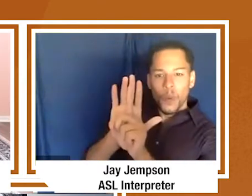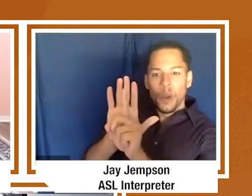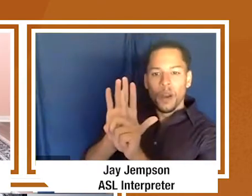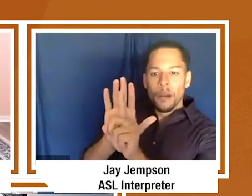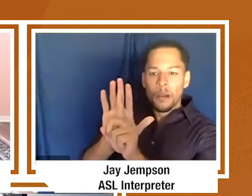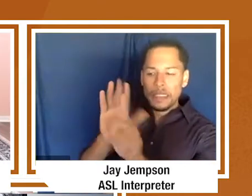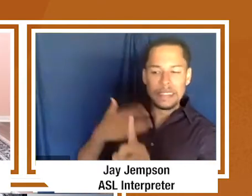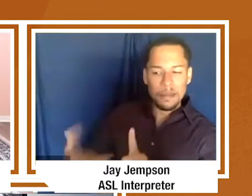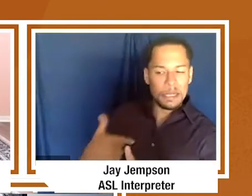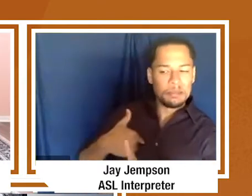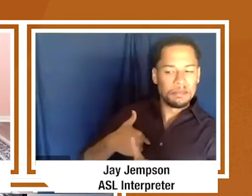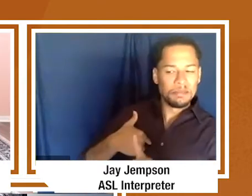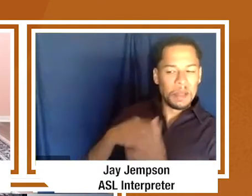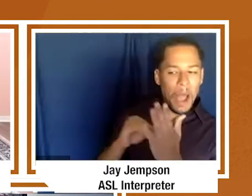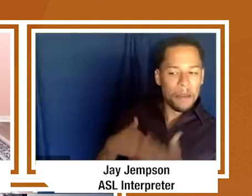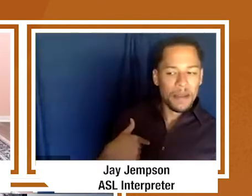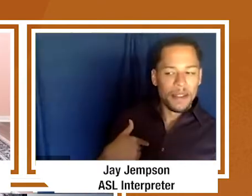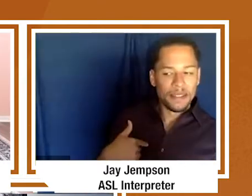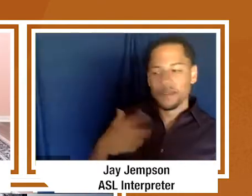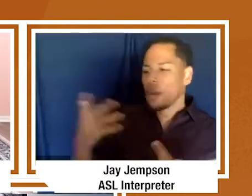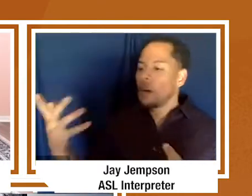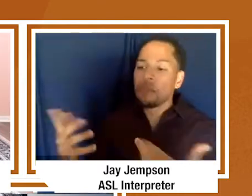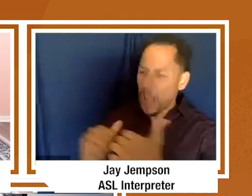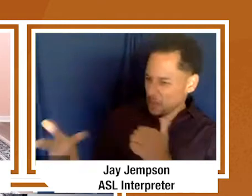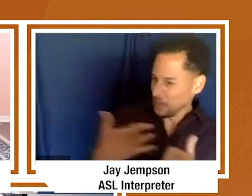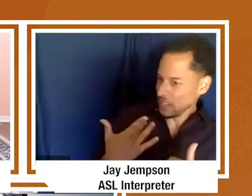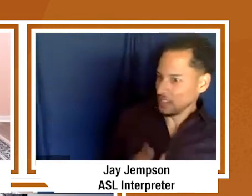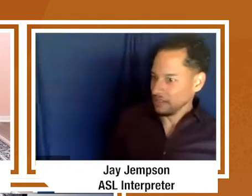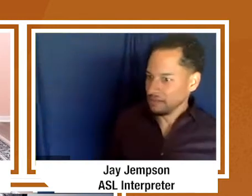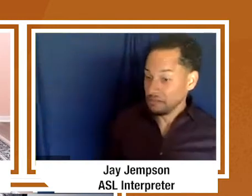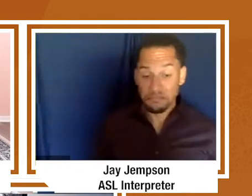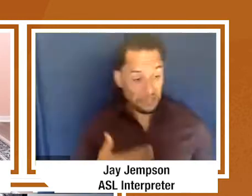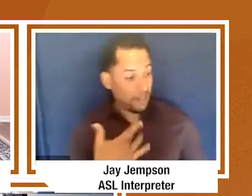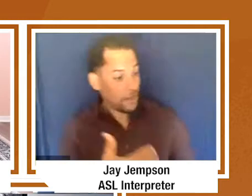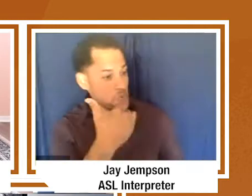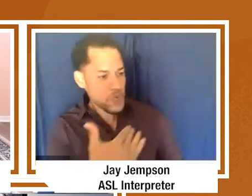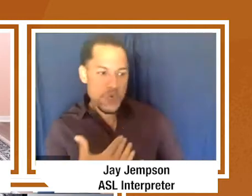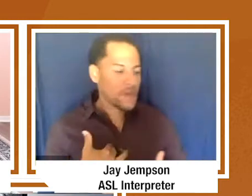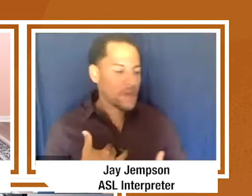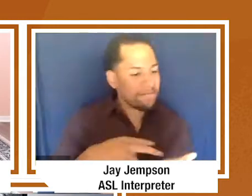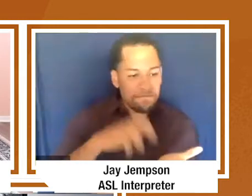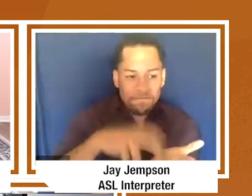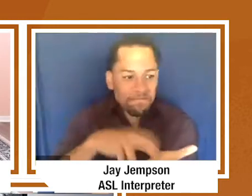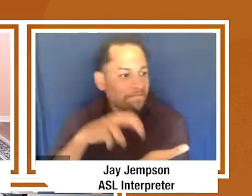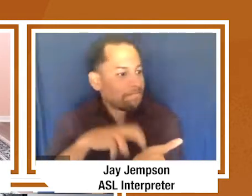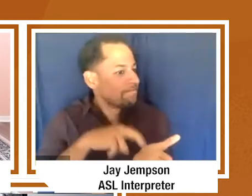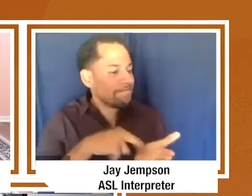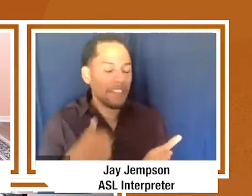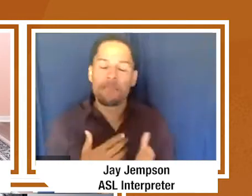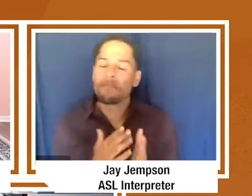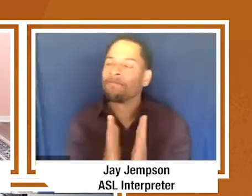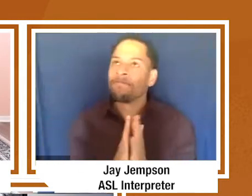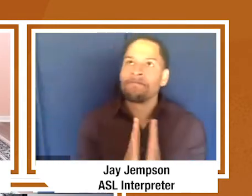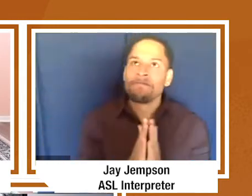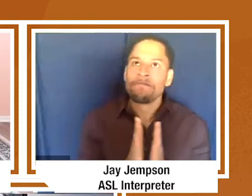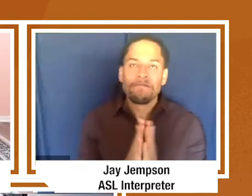it. Francine, chime in with us. How you feeling today? I am feeling excited. Oh, I am so glad for